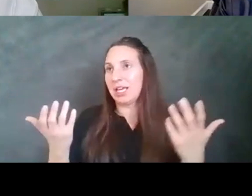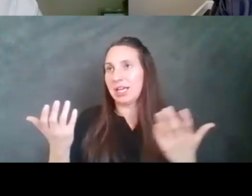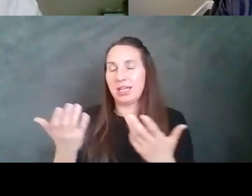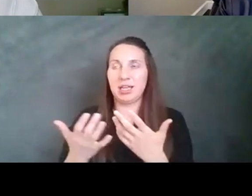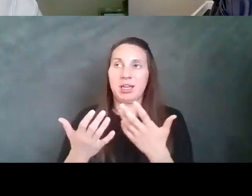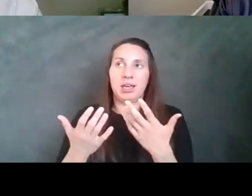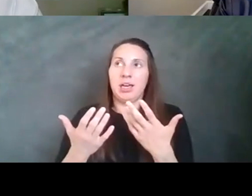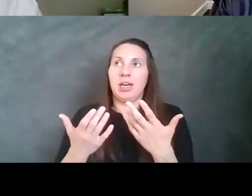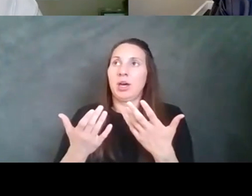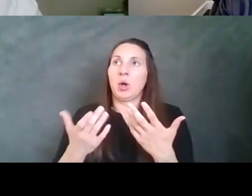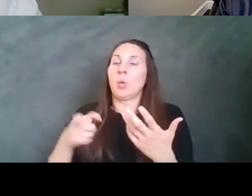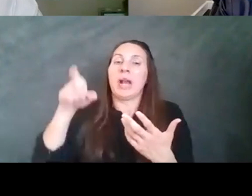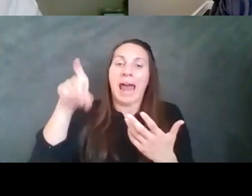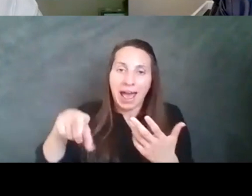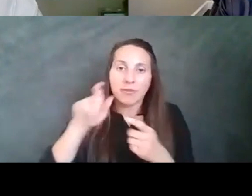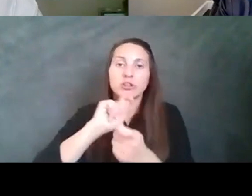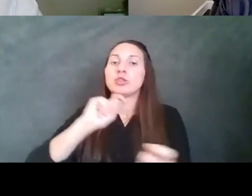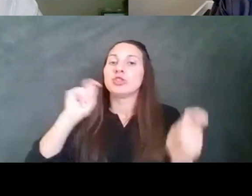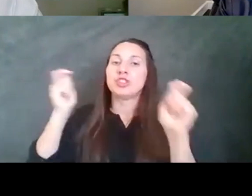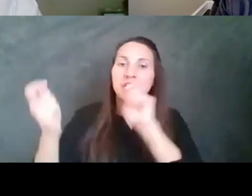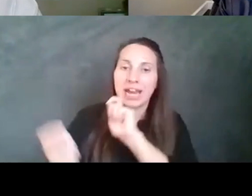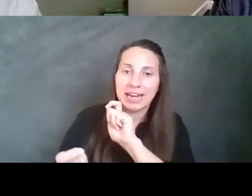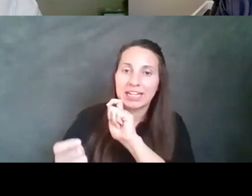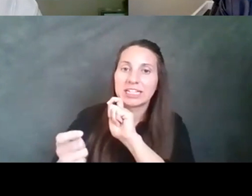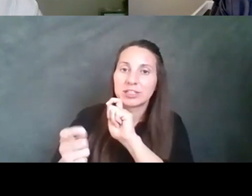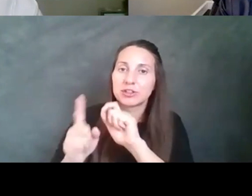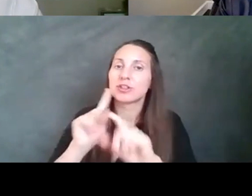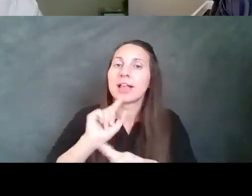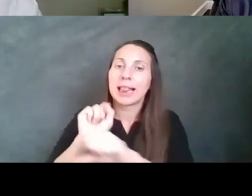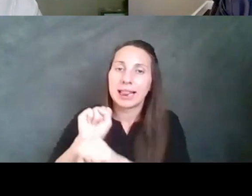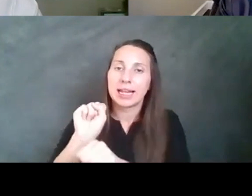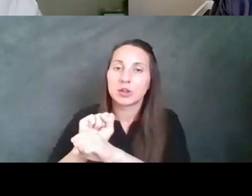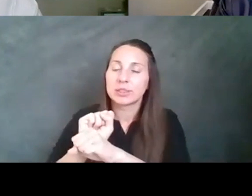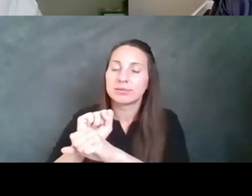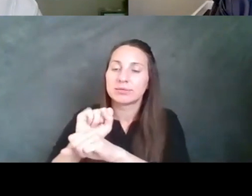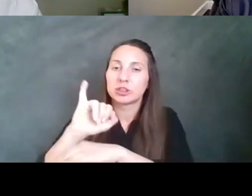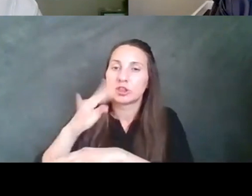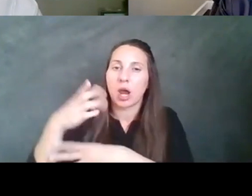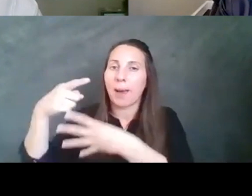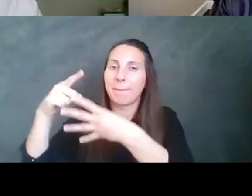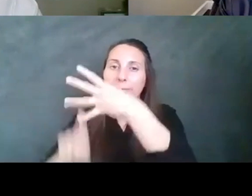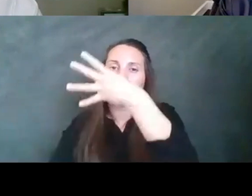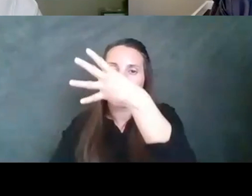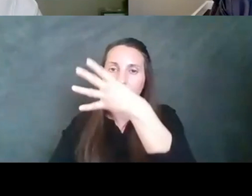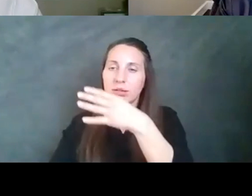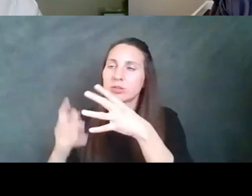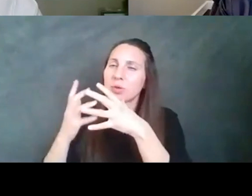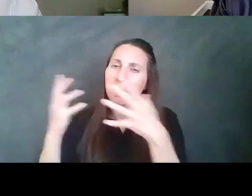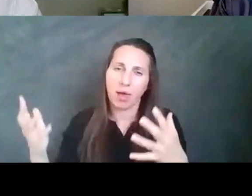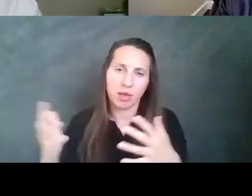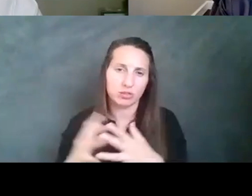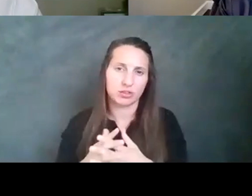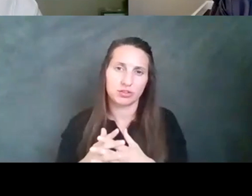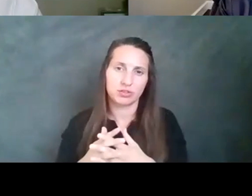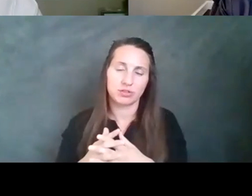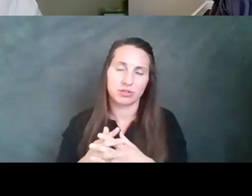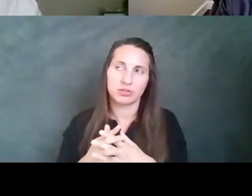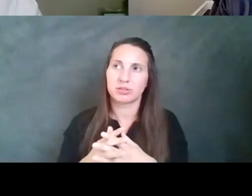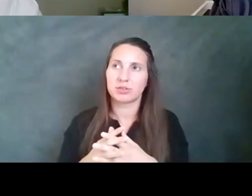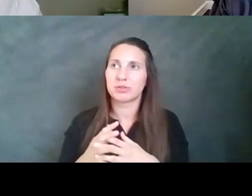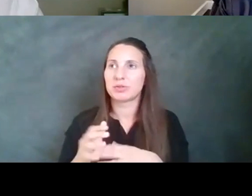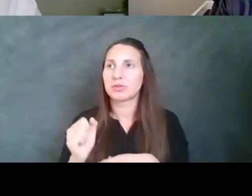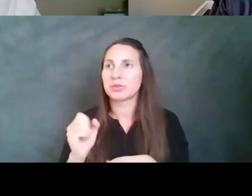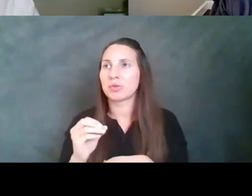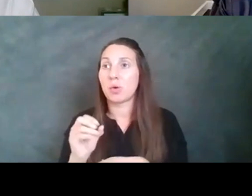need to change the position so much to the point that you're not actually getting the